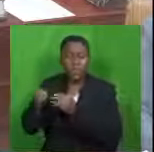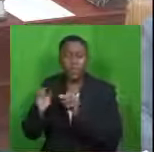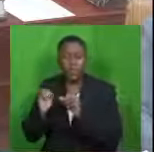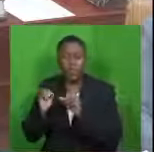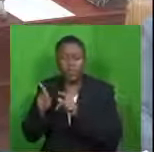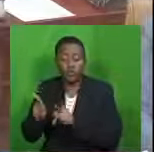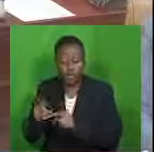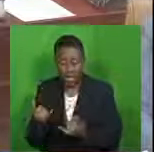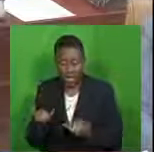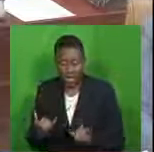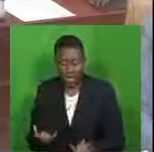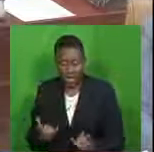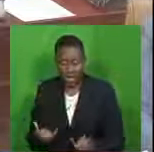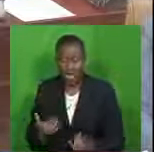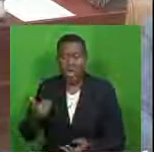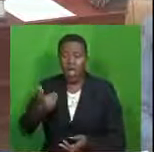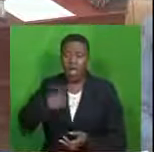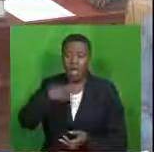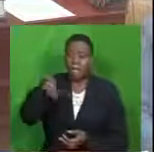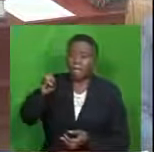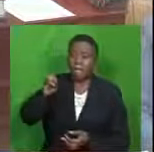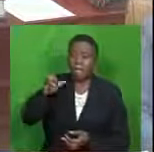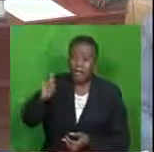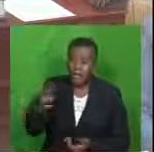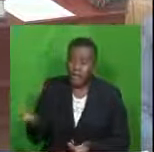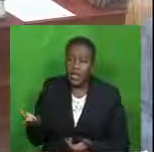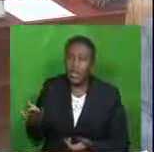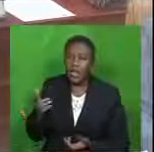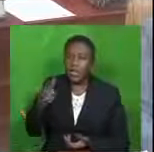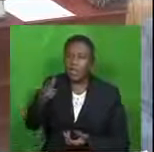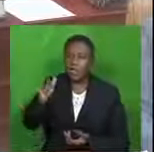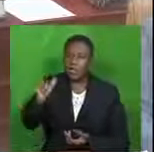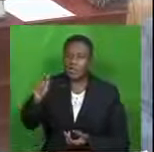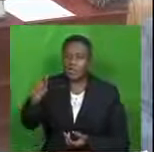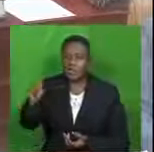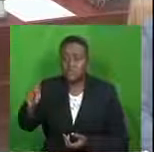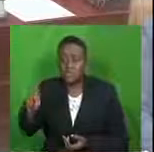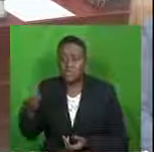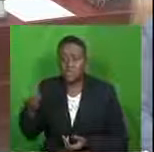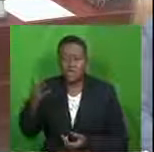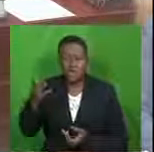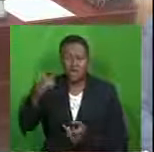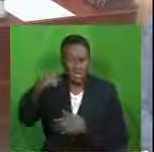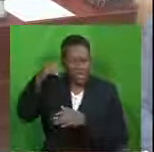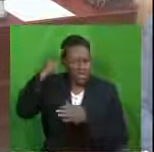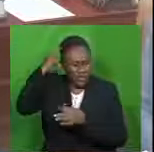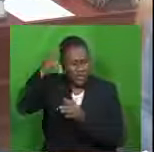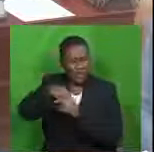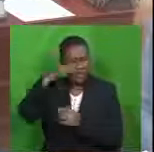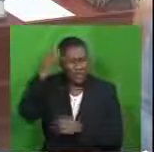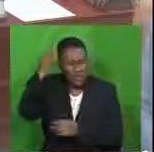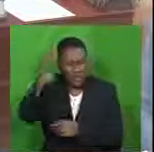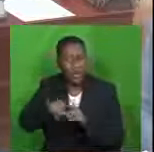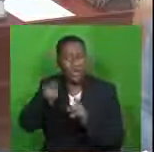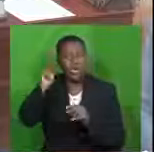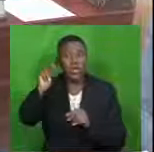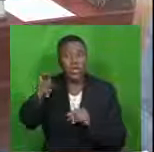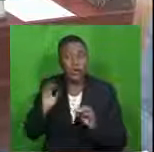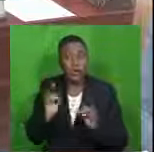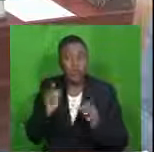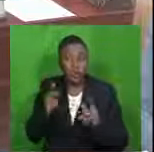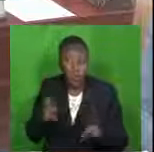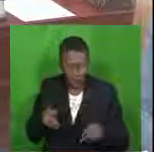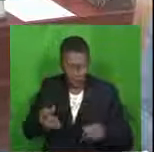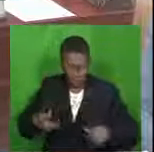will be the Abedi Peles. There are some Wajans of tomorrow, but they need an opportunity. And the juvenile football,